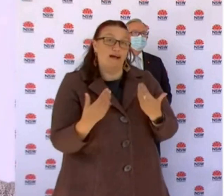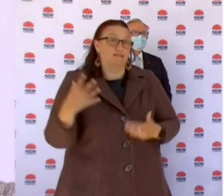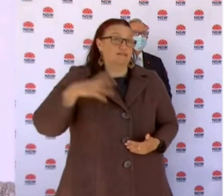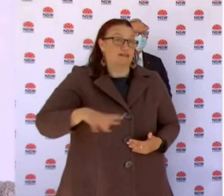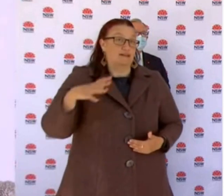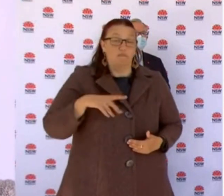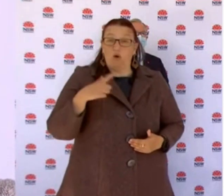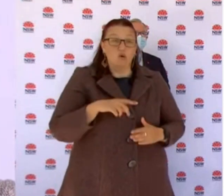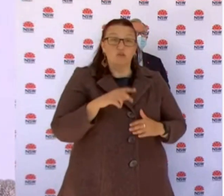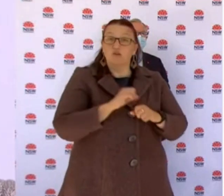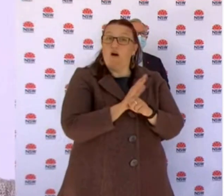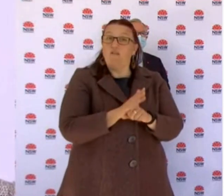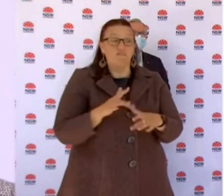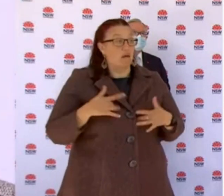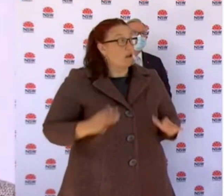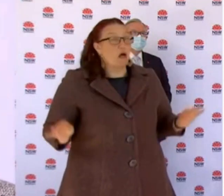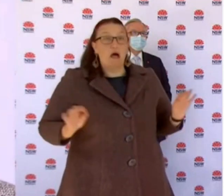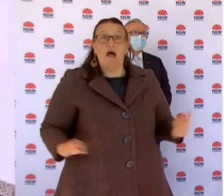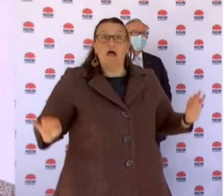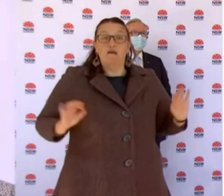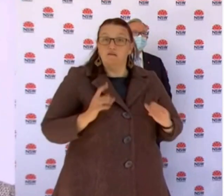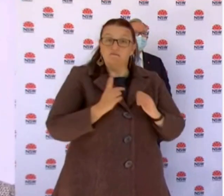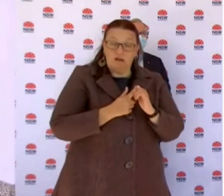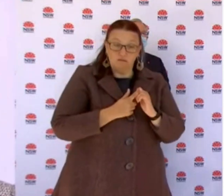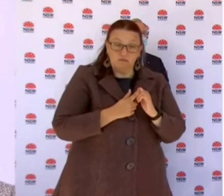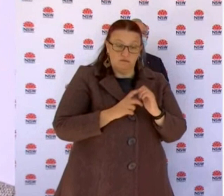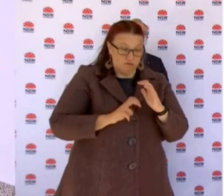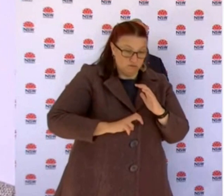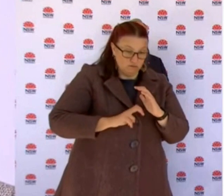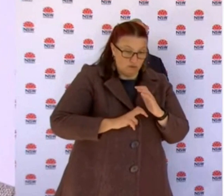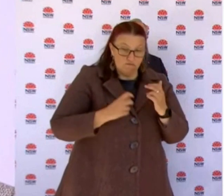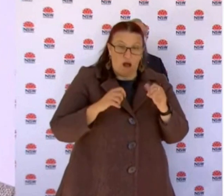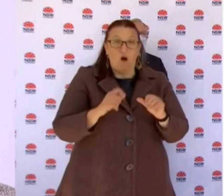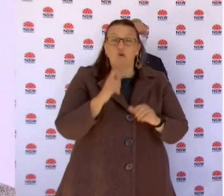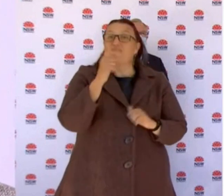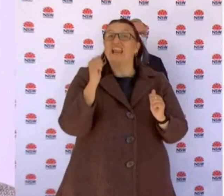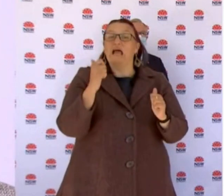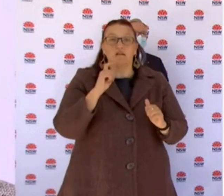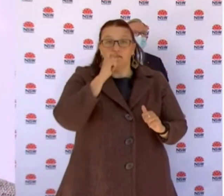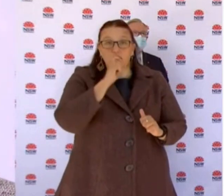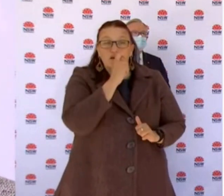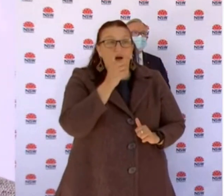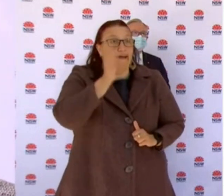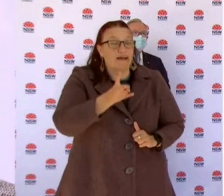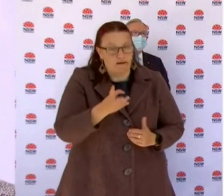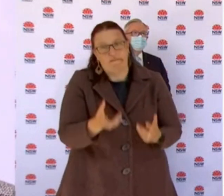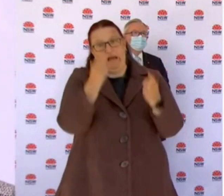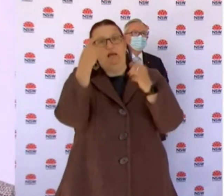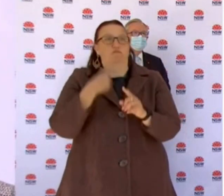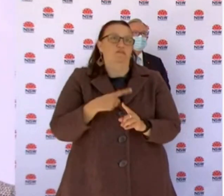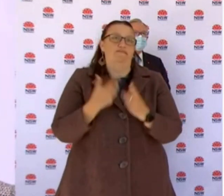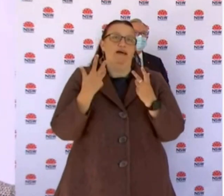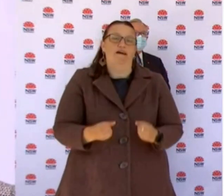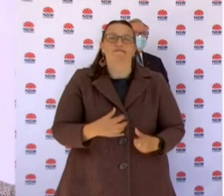asymptomatic. So the importance of complying with those exit swabs and going through that clearance process is highlighted. We also need to